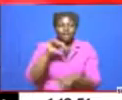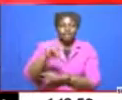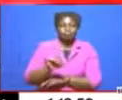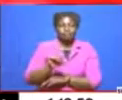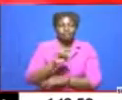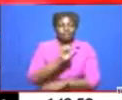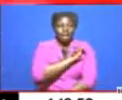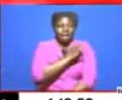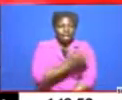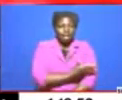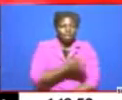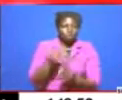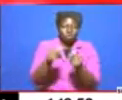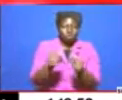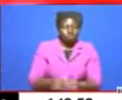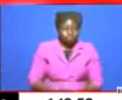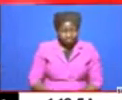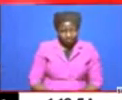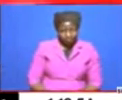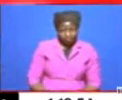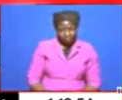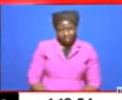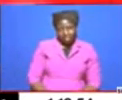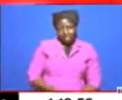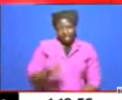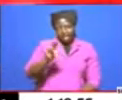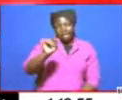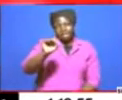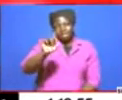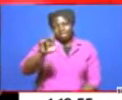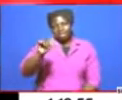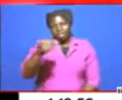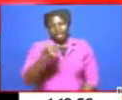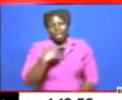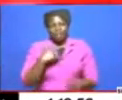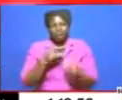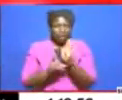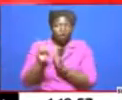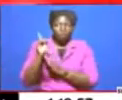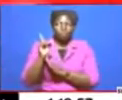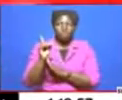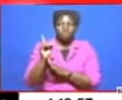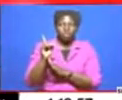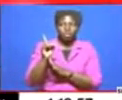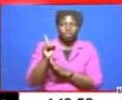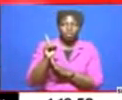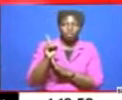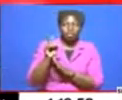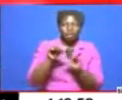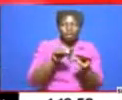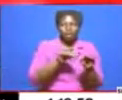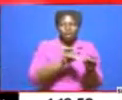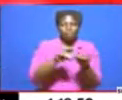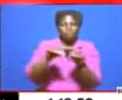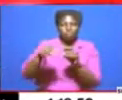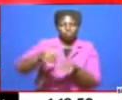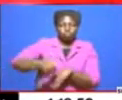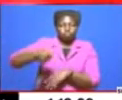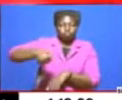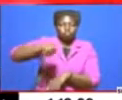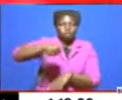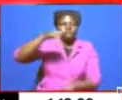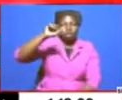solutions. Nora has developed the VaxiBox, a portable solar-powered refrigerator